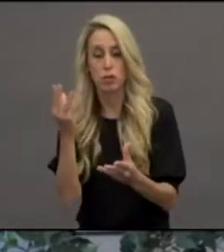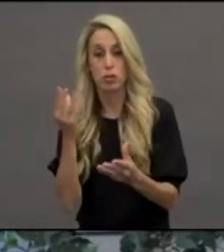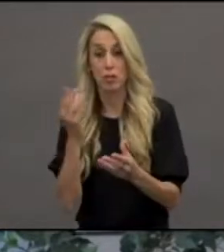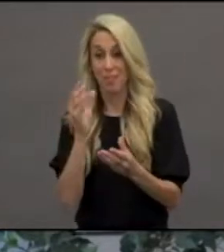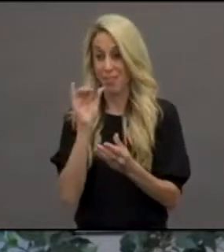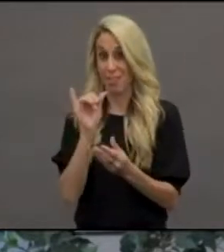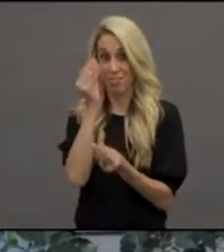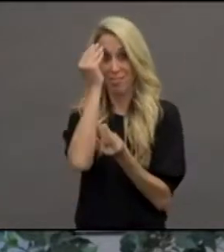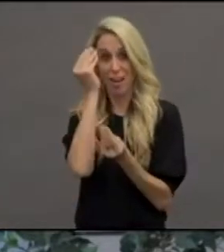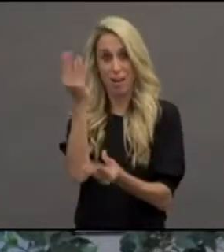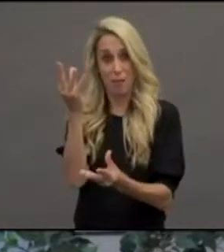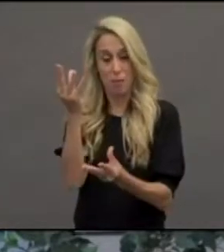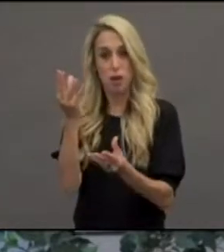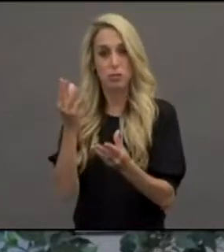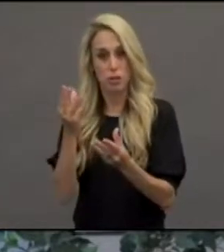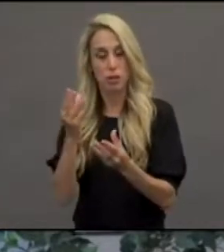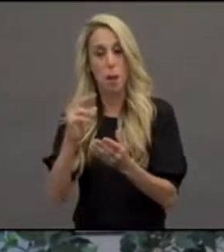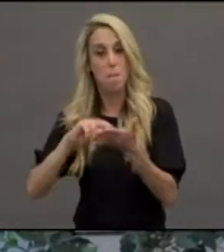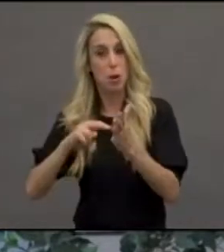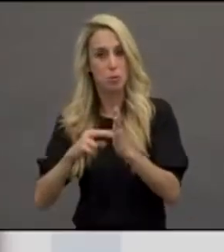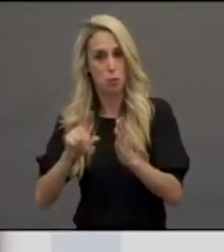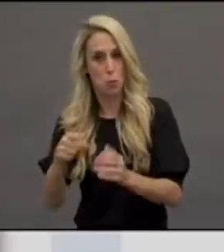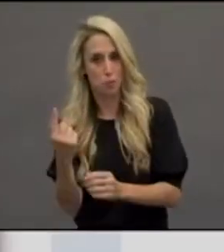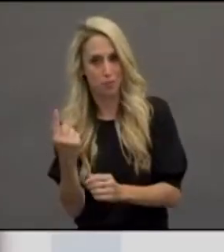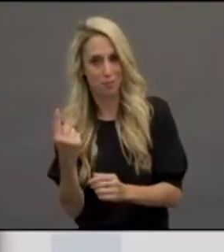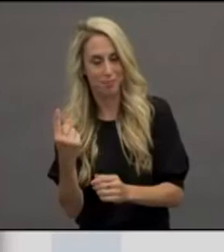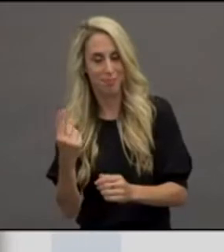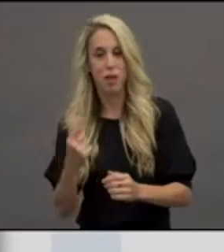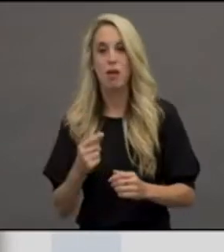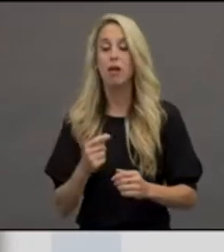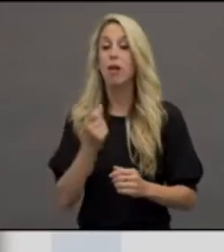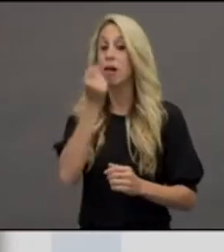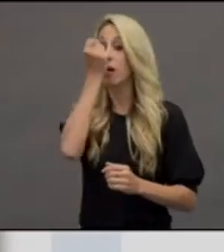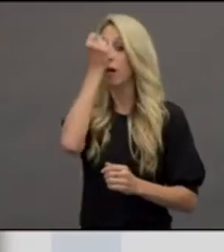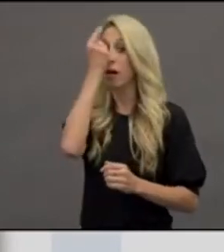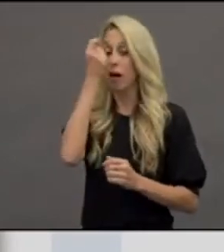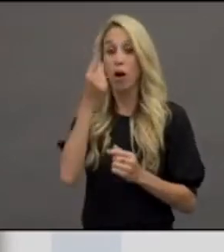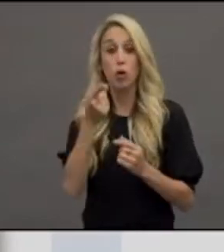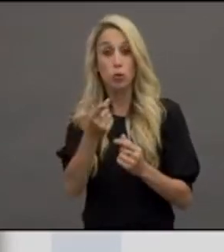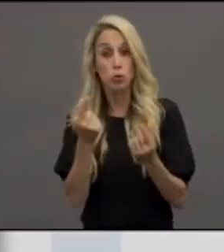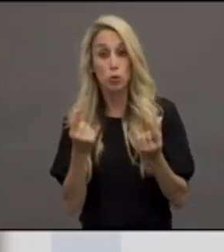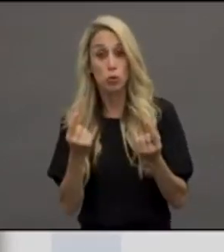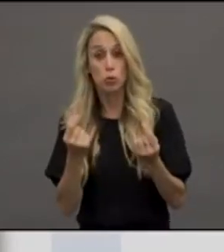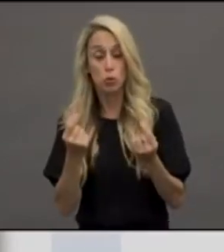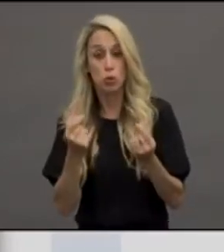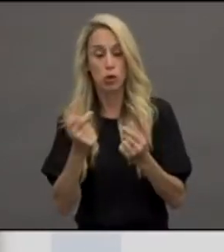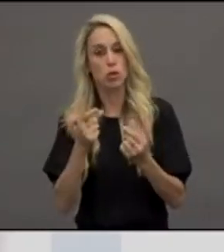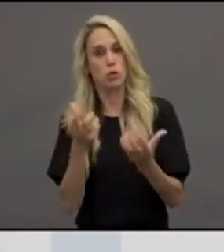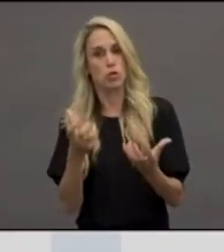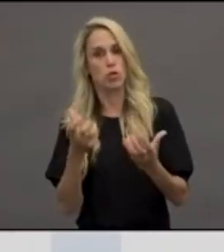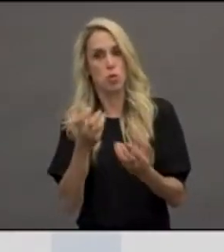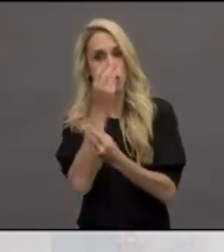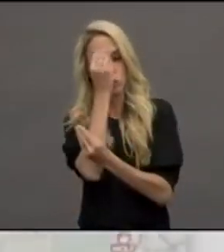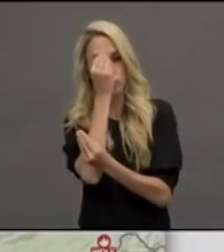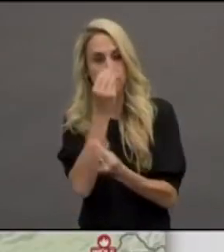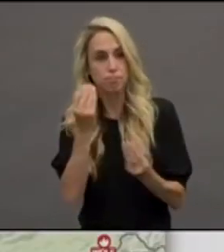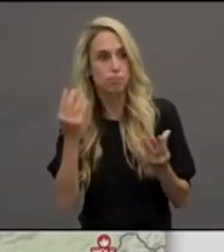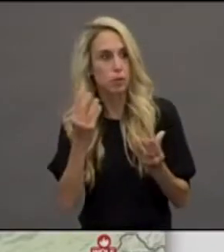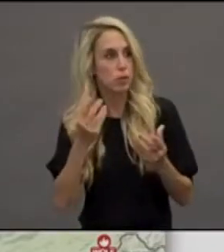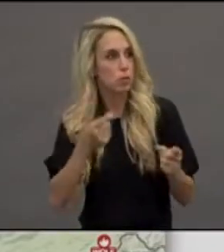information purposes only. One thing you would want to do is to stay up to date on what's